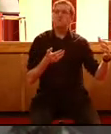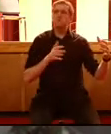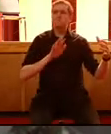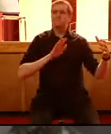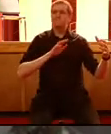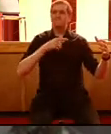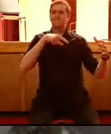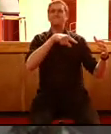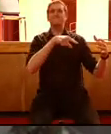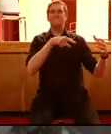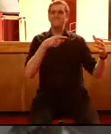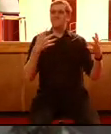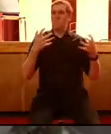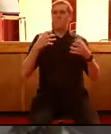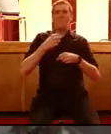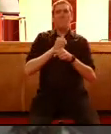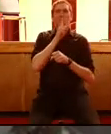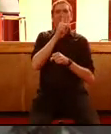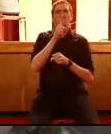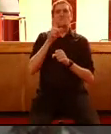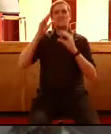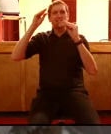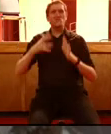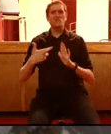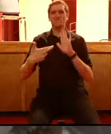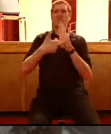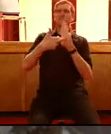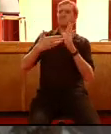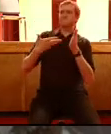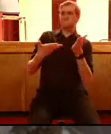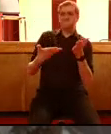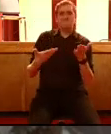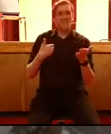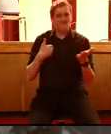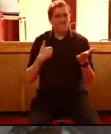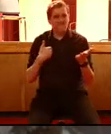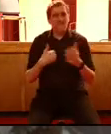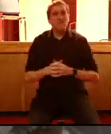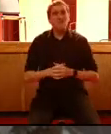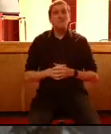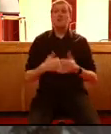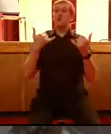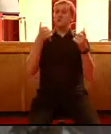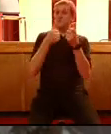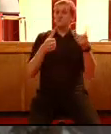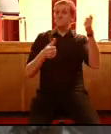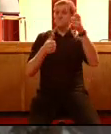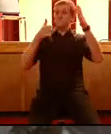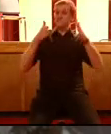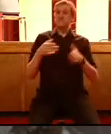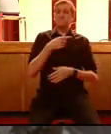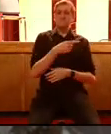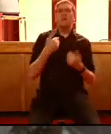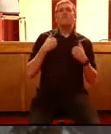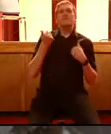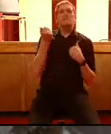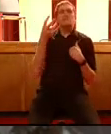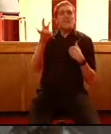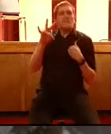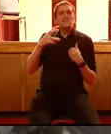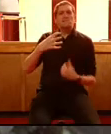they're wanting to make sure they have representation. Under the current superintendent, we've seen 17 grievances reach stage